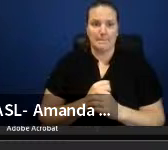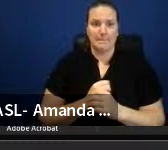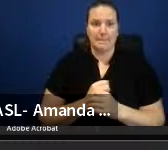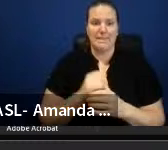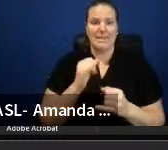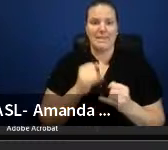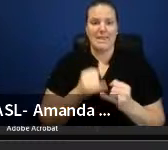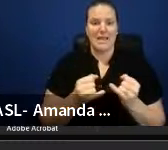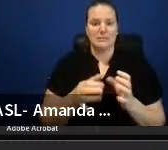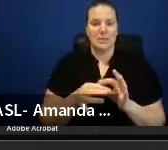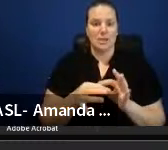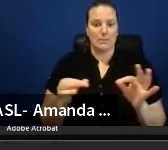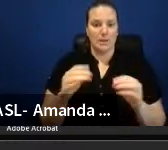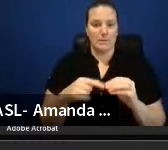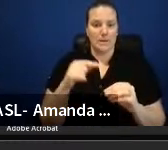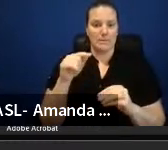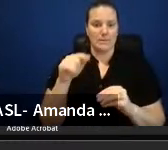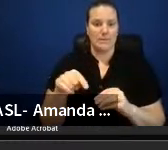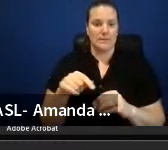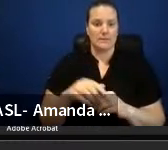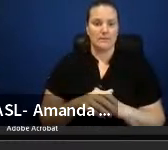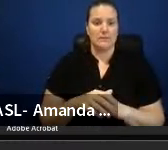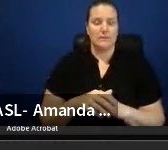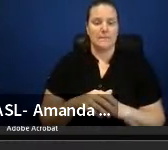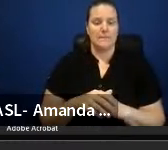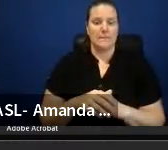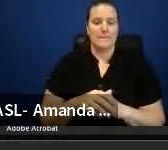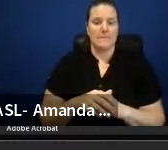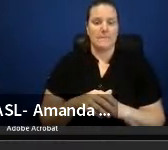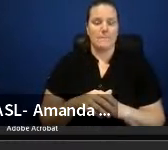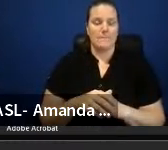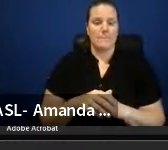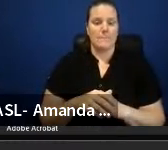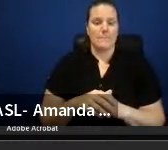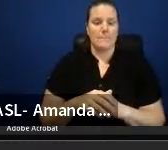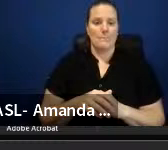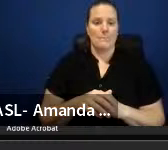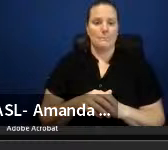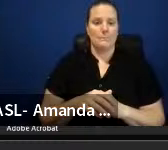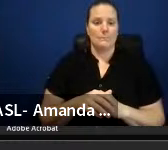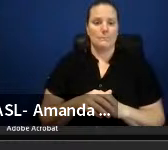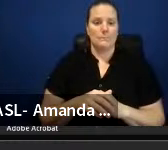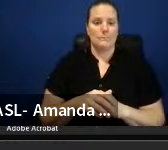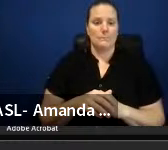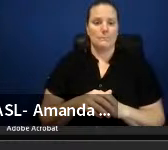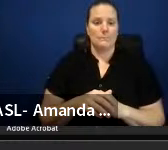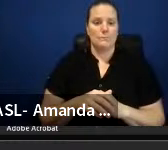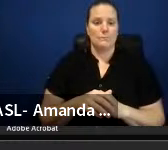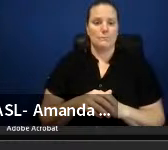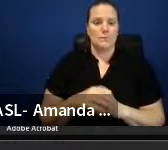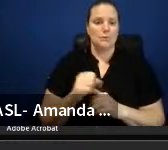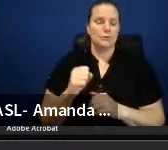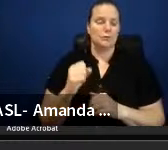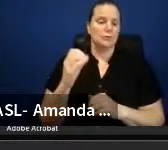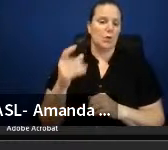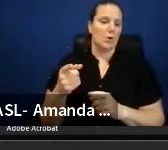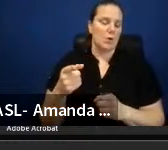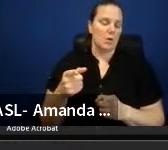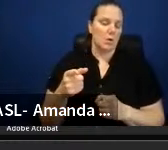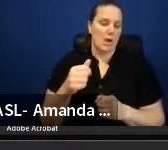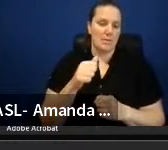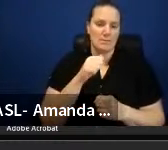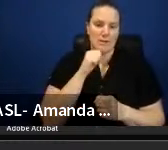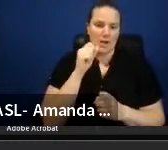it. So again, so the Shivana McEwen, I am not questioning